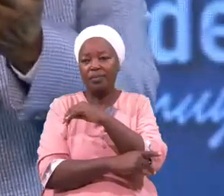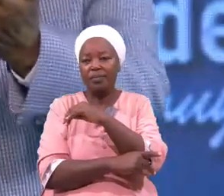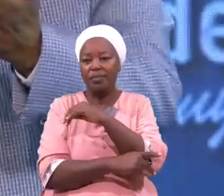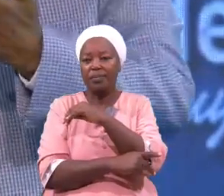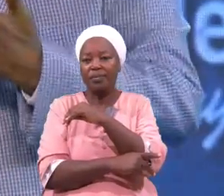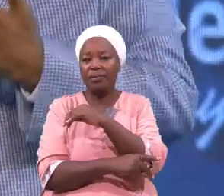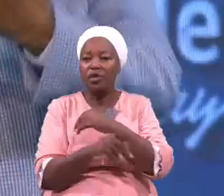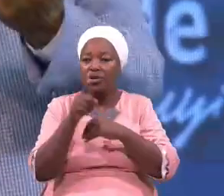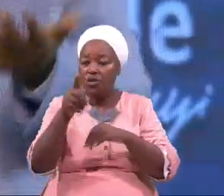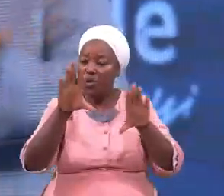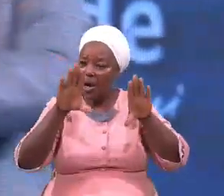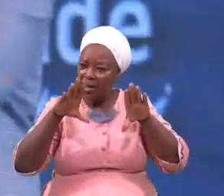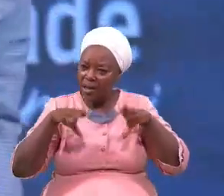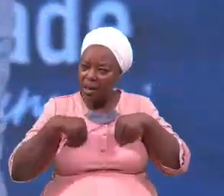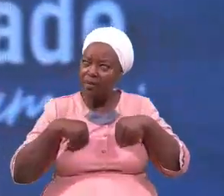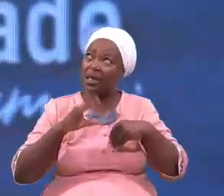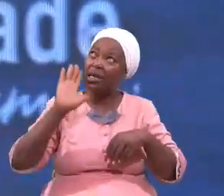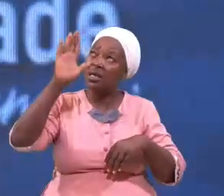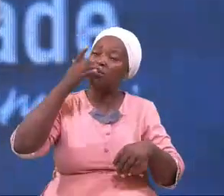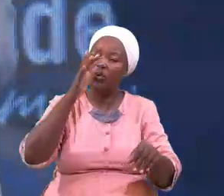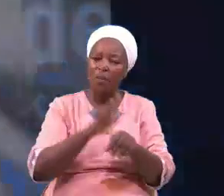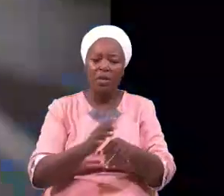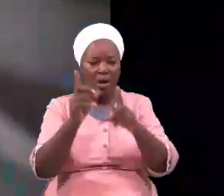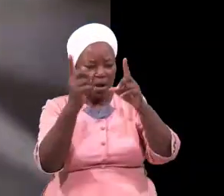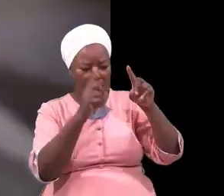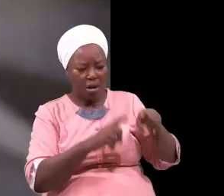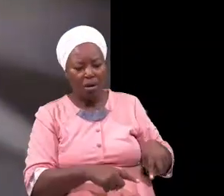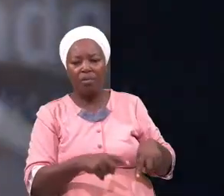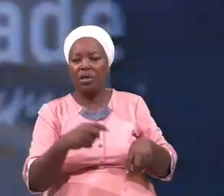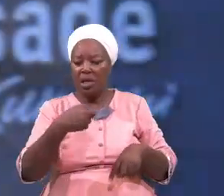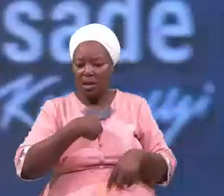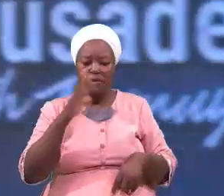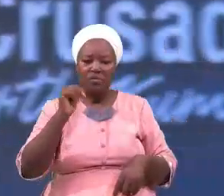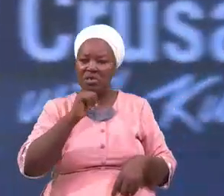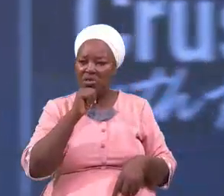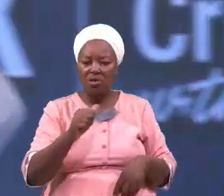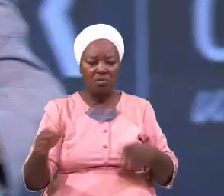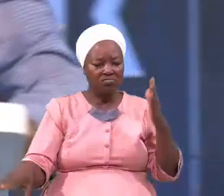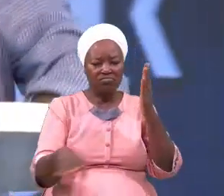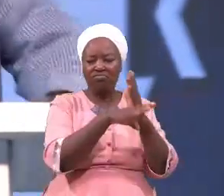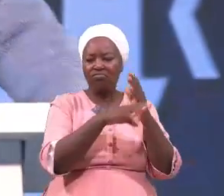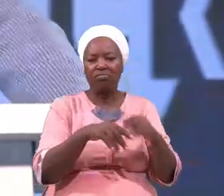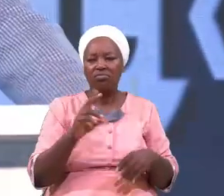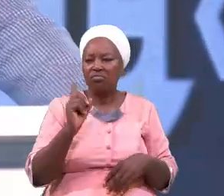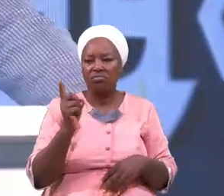You accept his promise. Come, I will not cast you out.